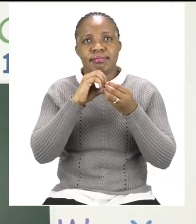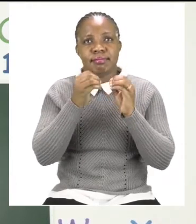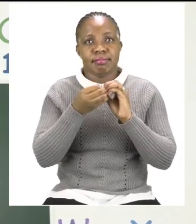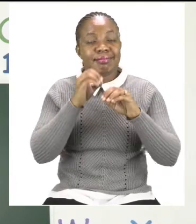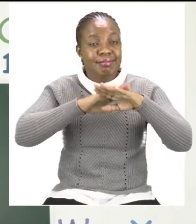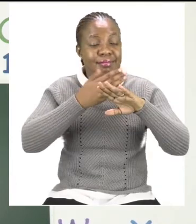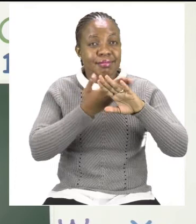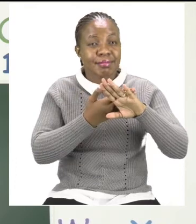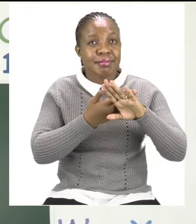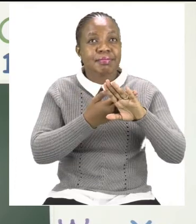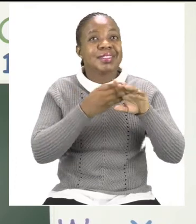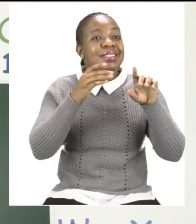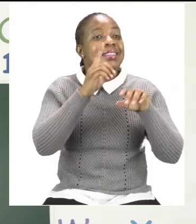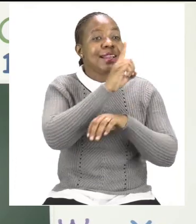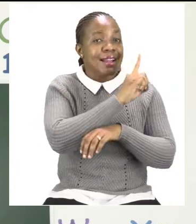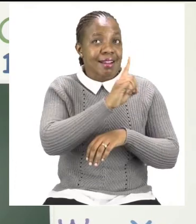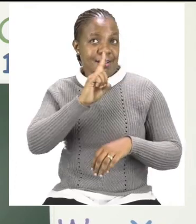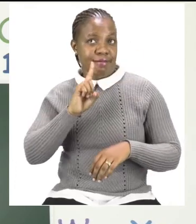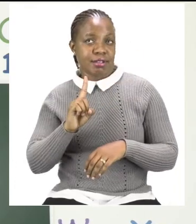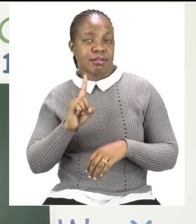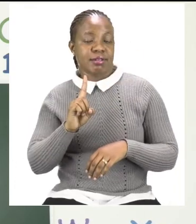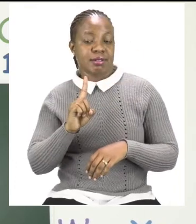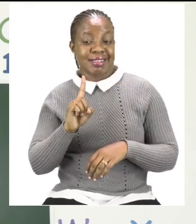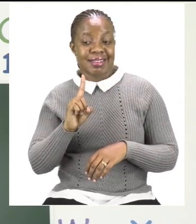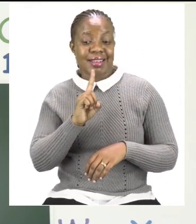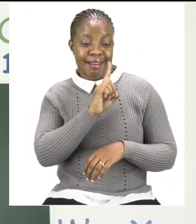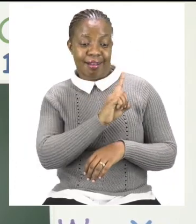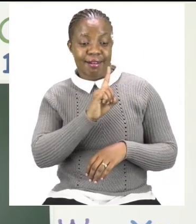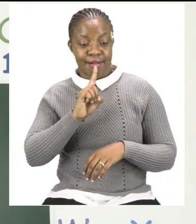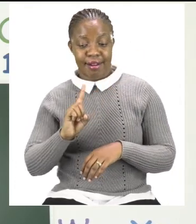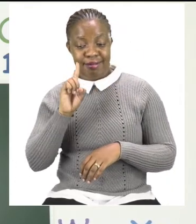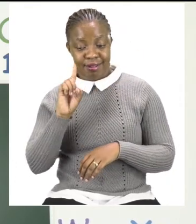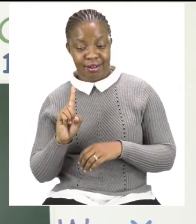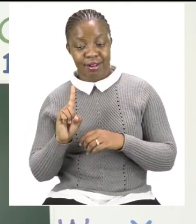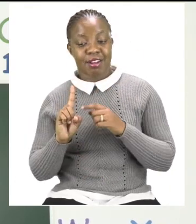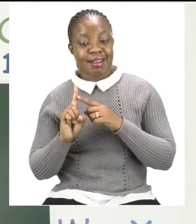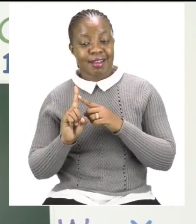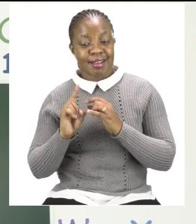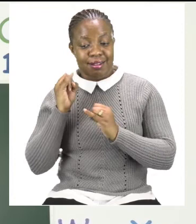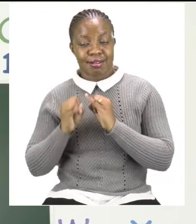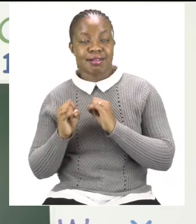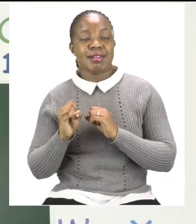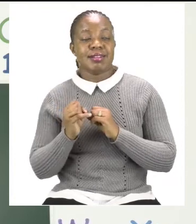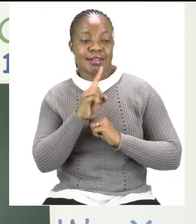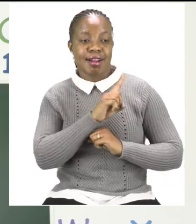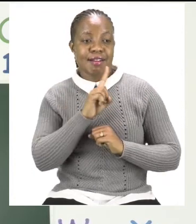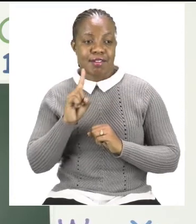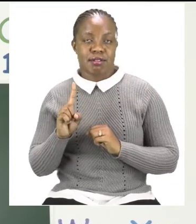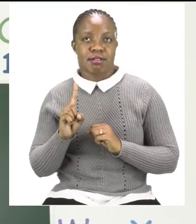the number 11 is an odd number because it ends with